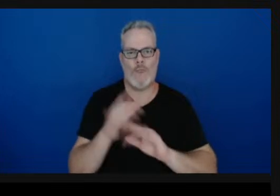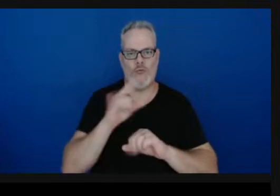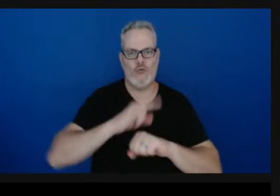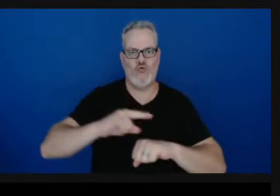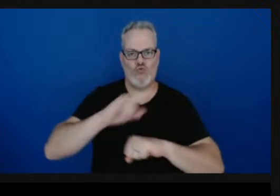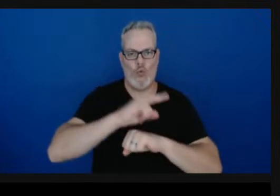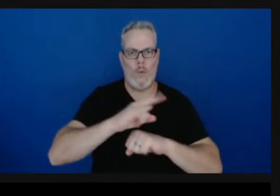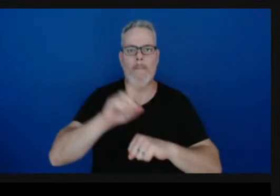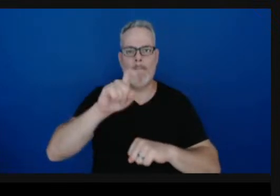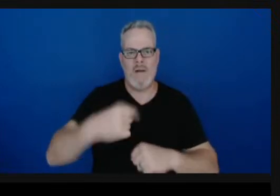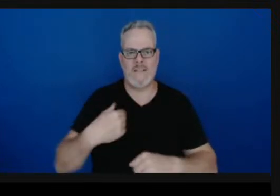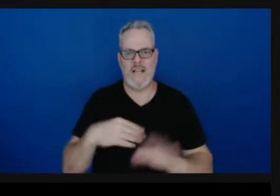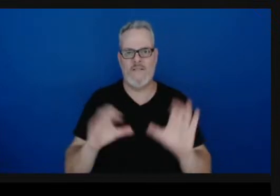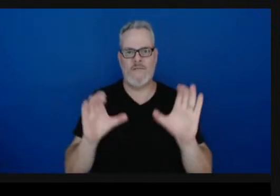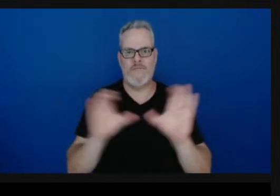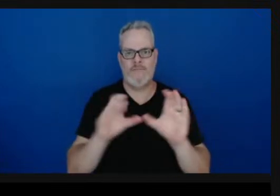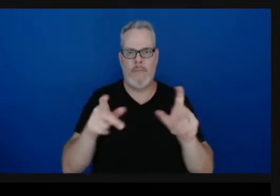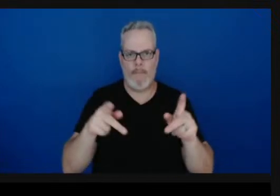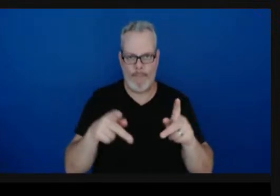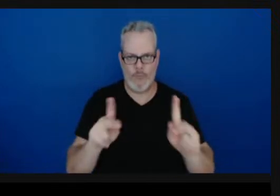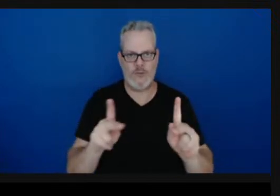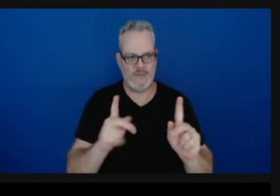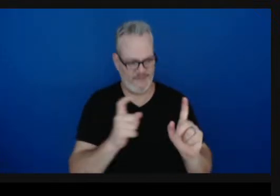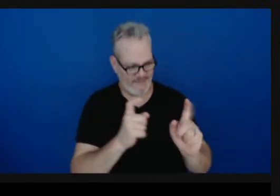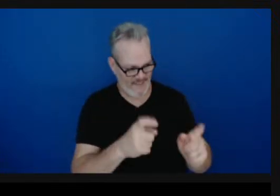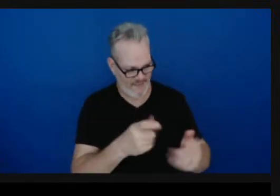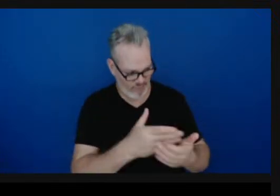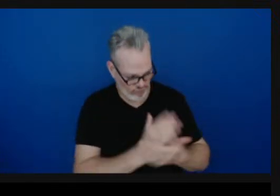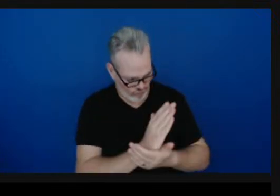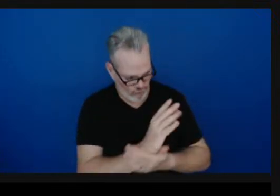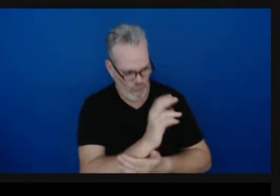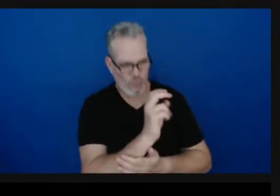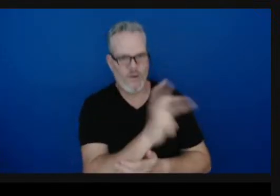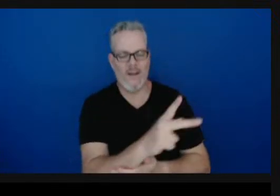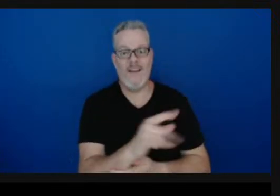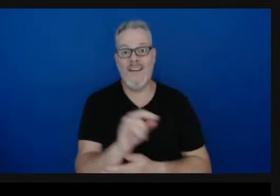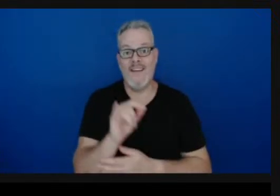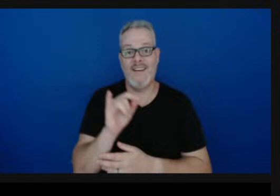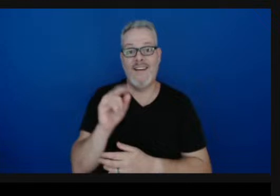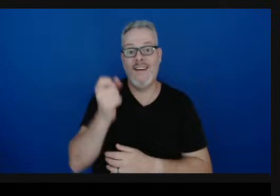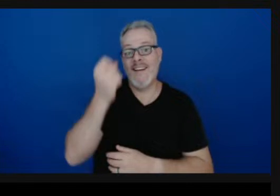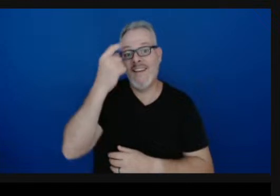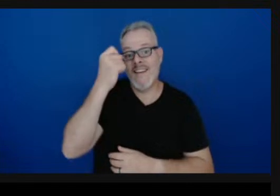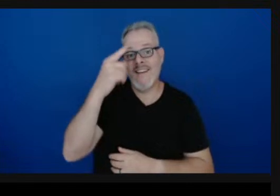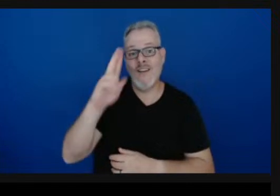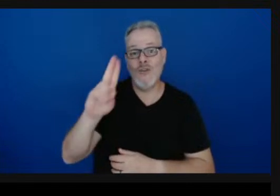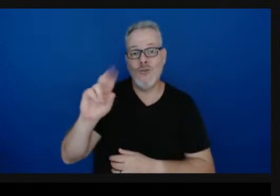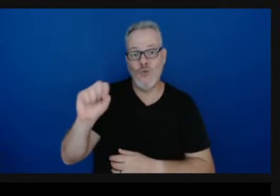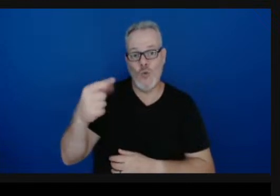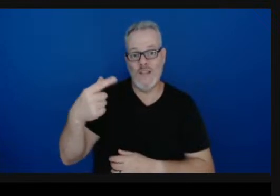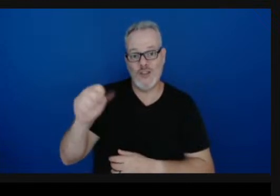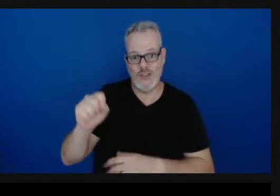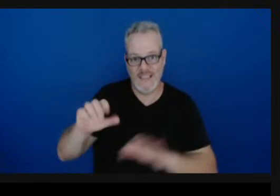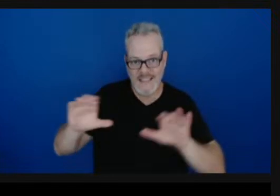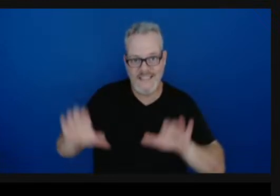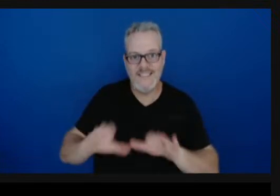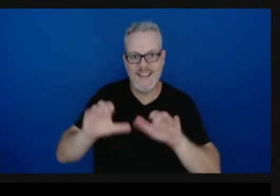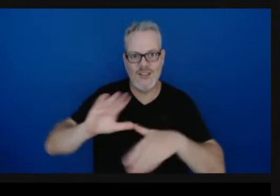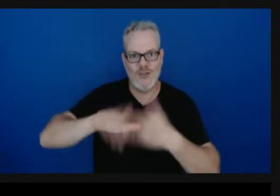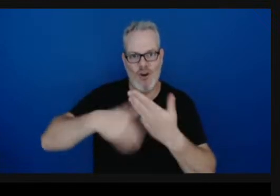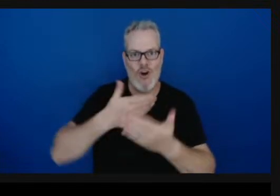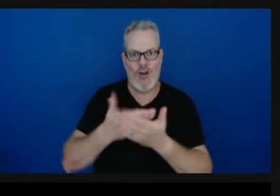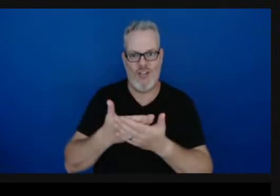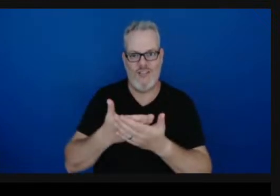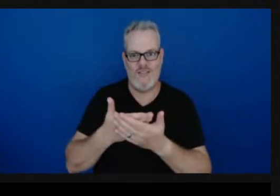so from the National Park Service. USGS obtains that, but really nobody else is. So they kind of